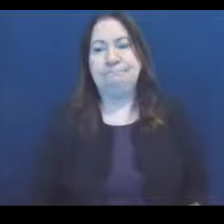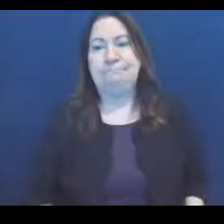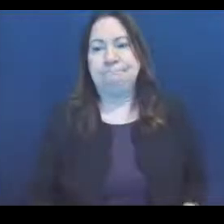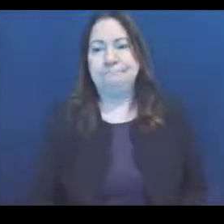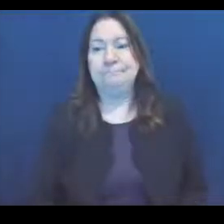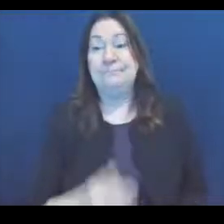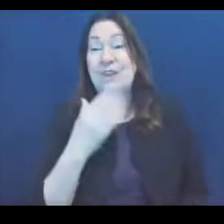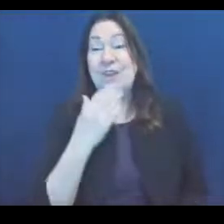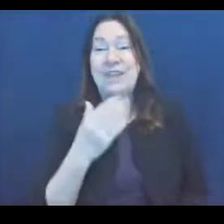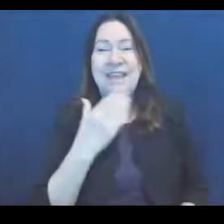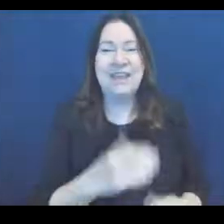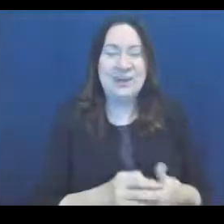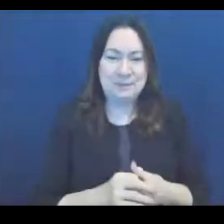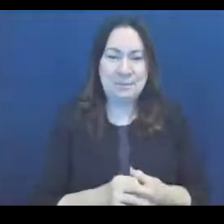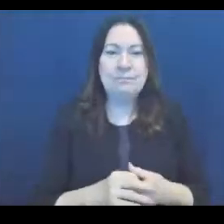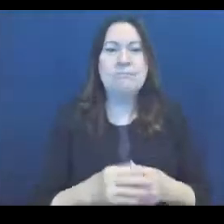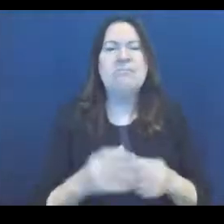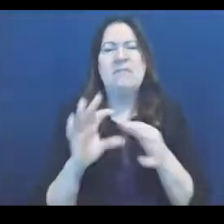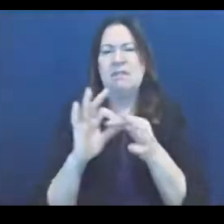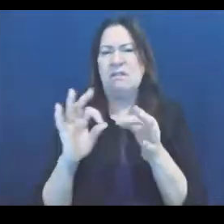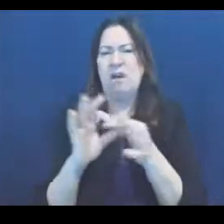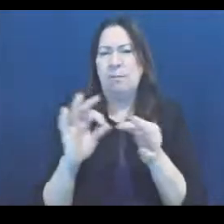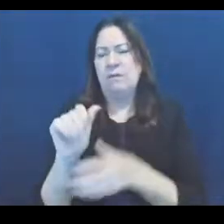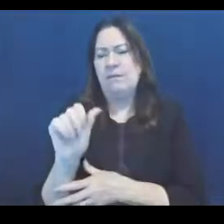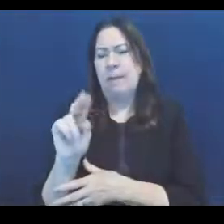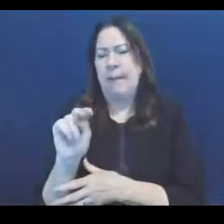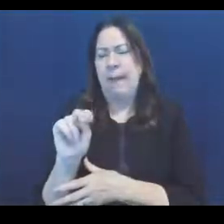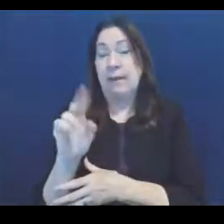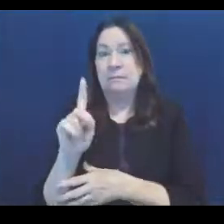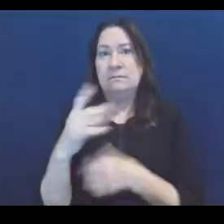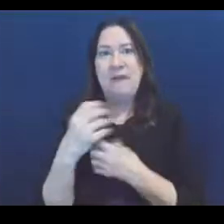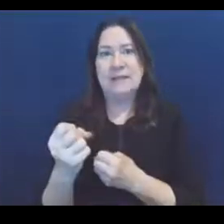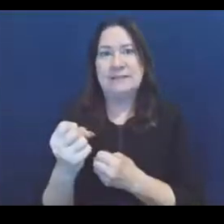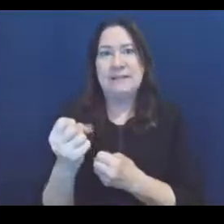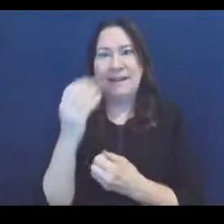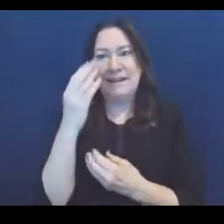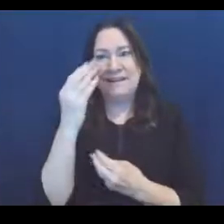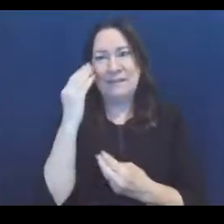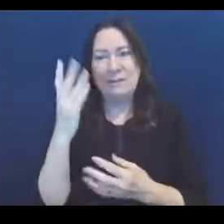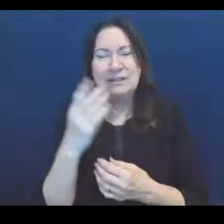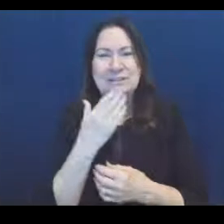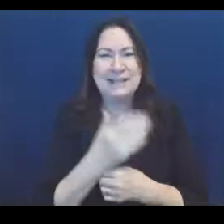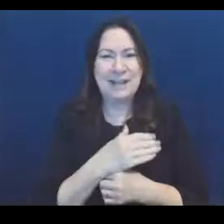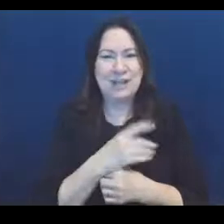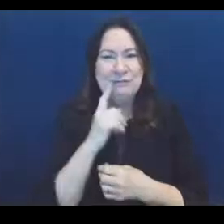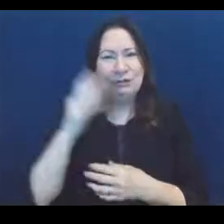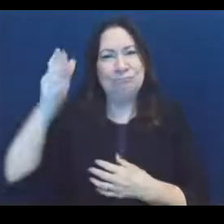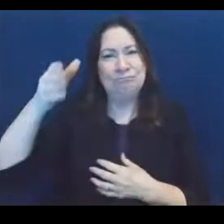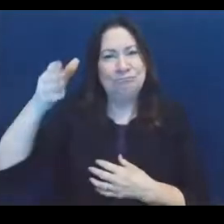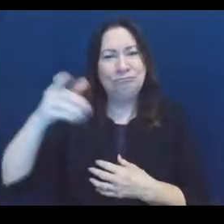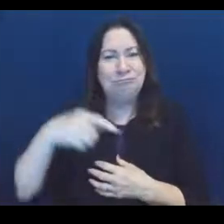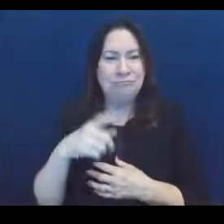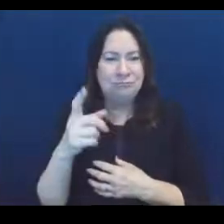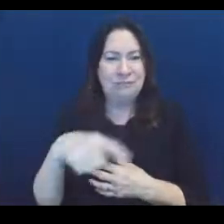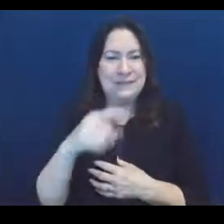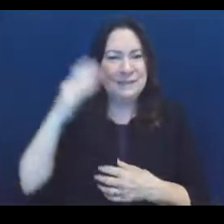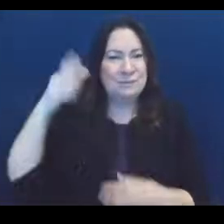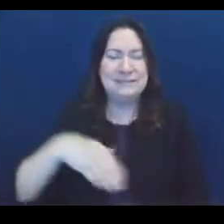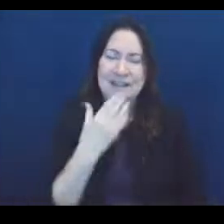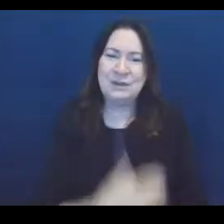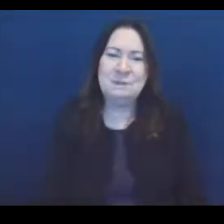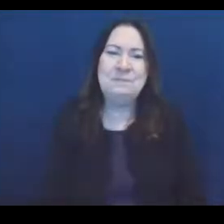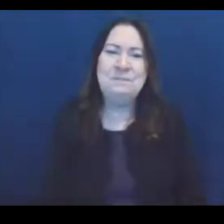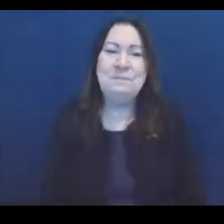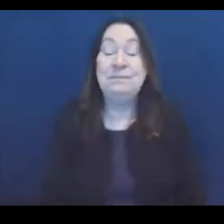Okay, thanks for that, Tim. And then you did have a comment from Ann. This is fascinating information. Thank you for providing these presentations.